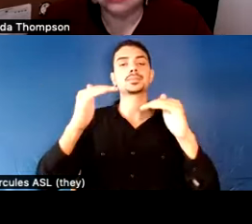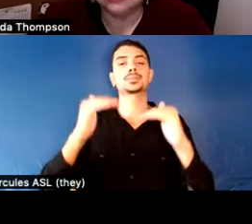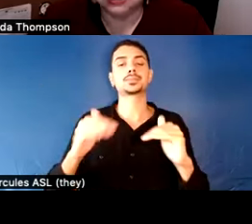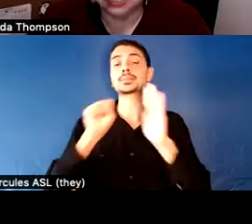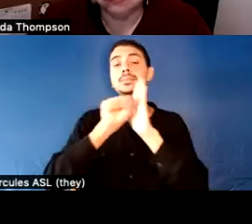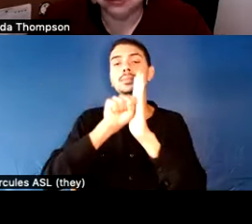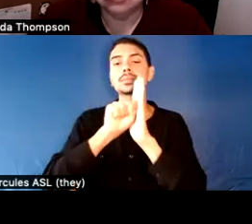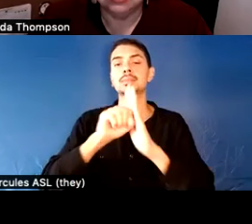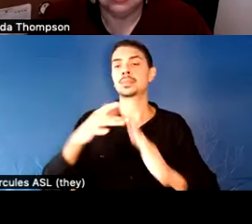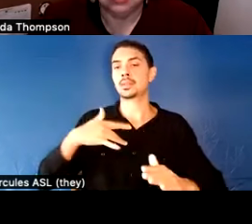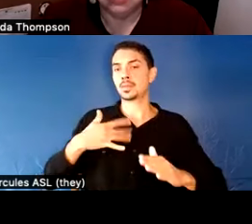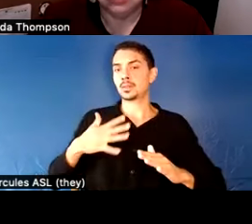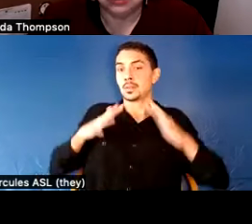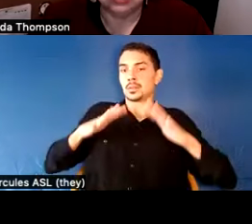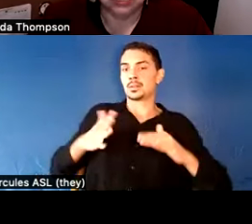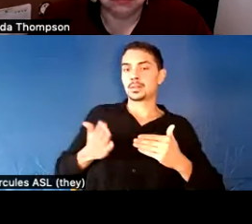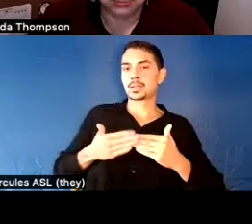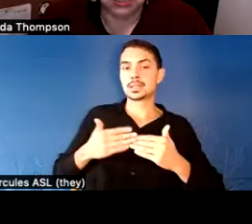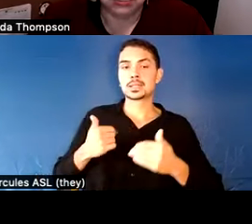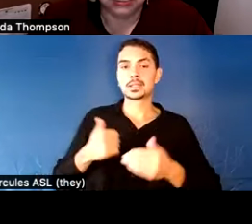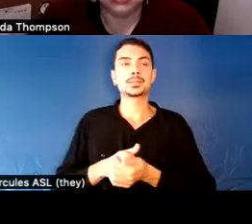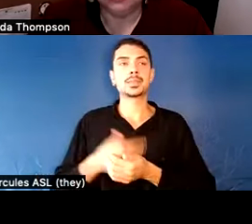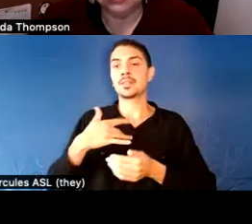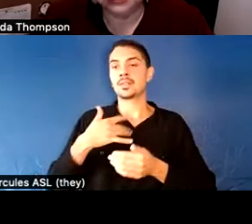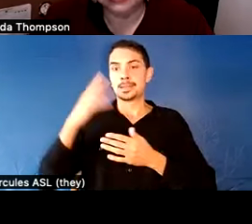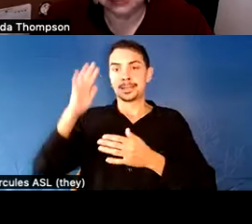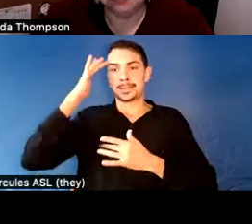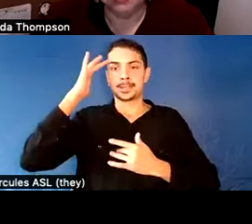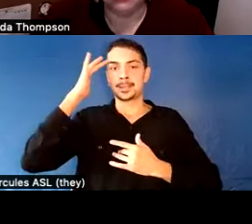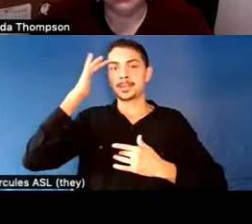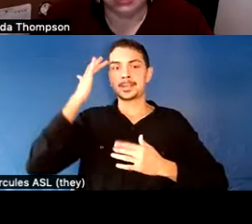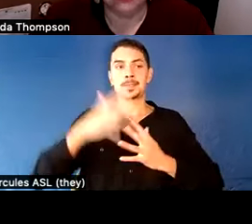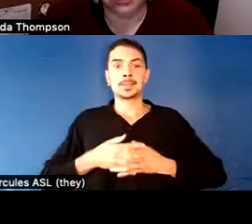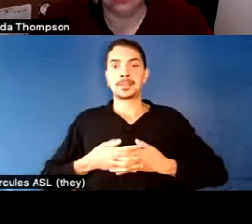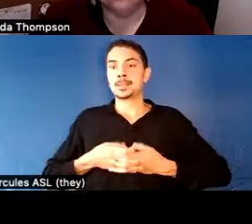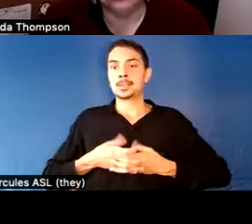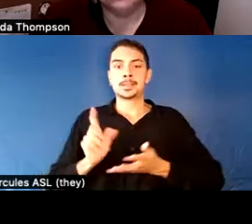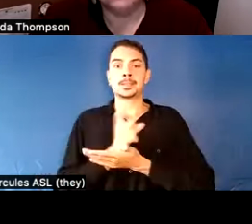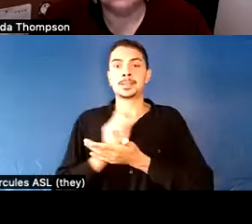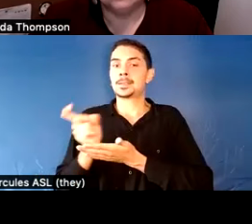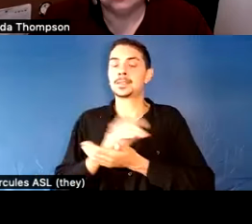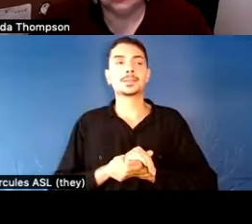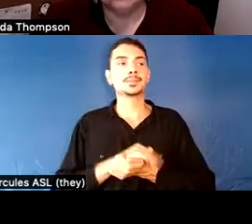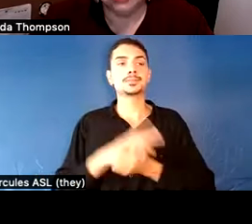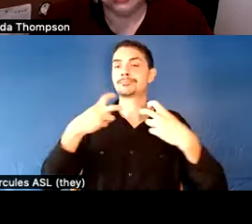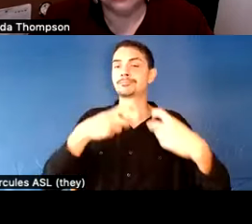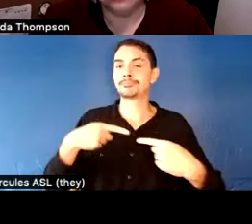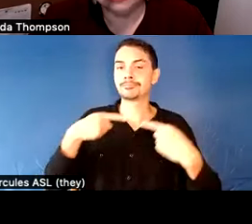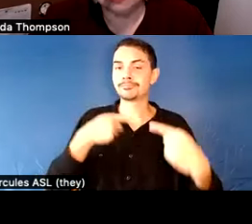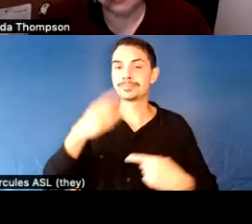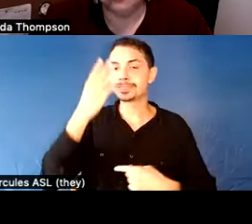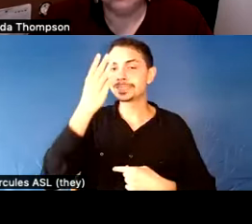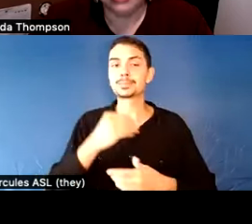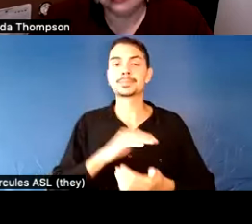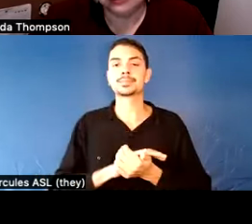bad is going to happen. And then there can be, again, difficulty sleeping, angry outbursts, and many other. I've